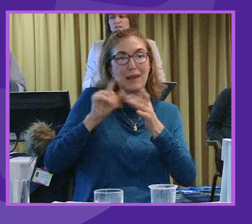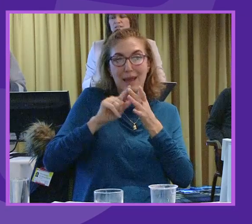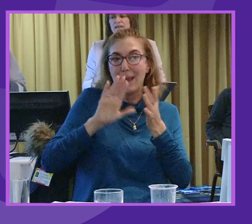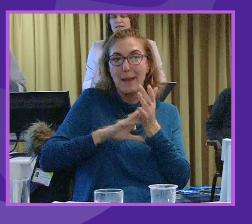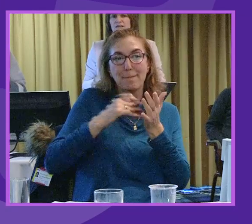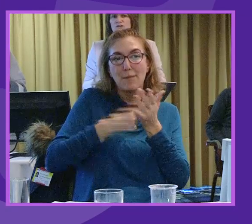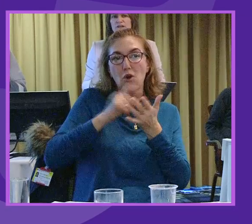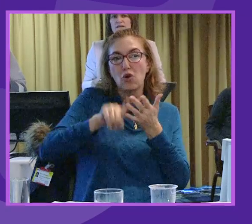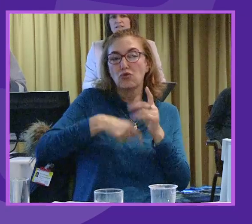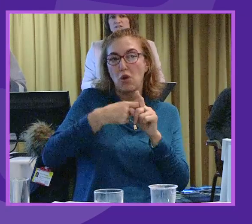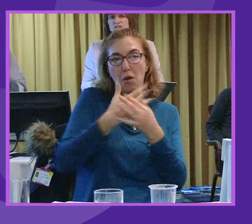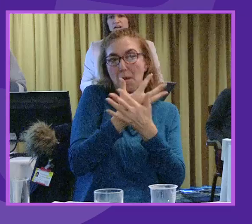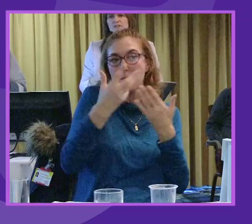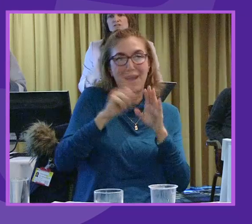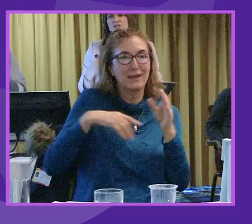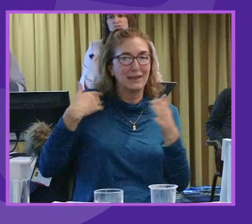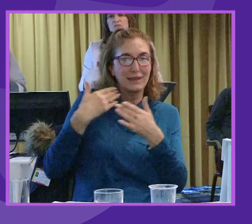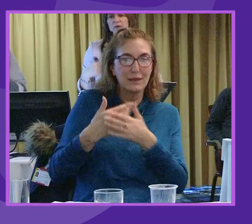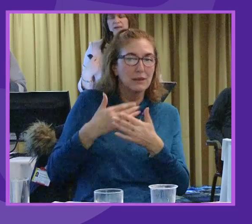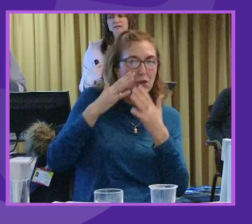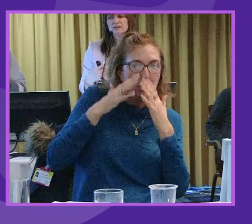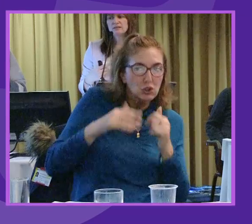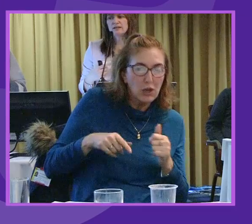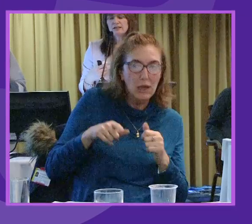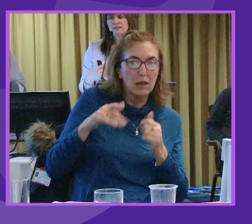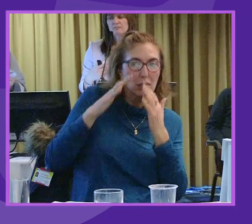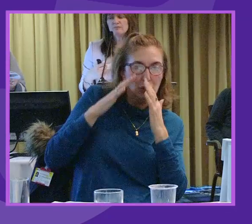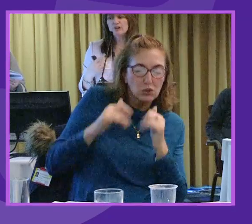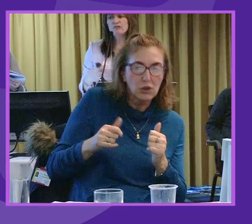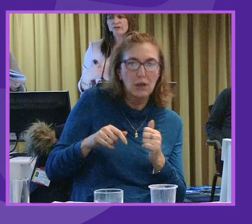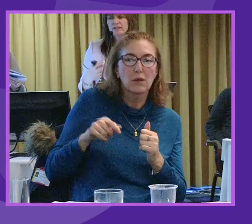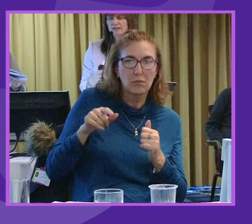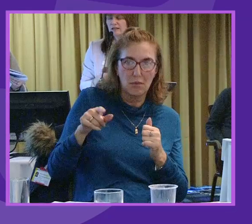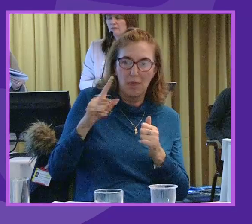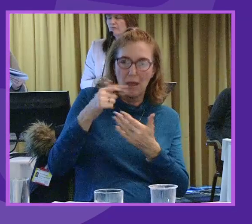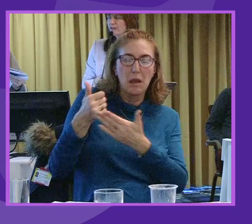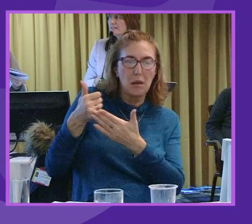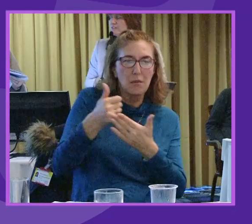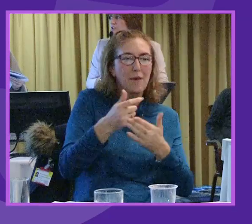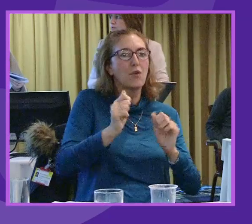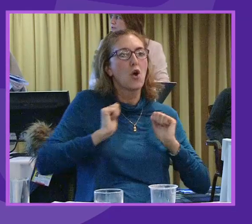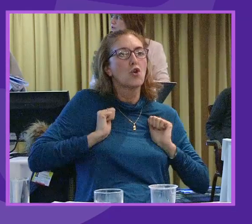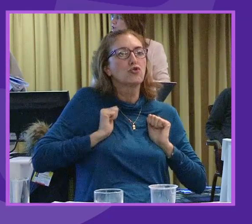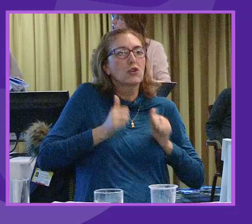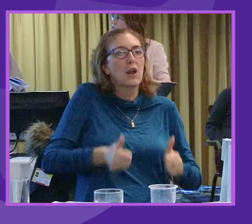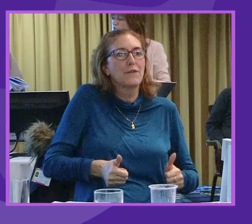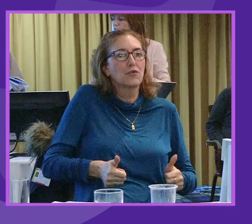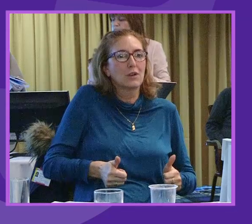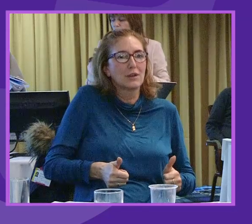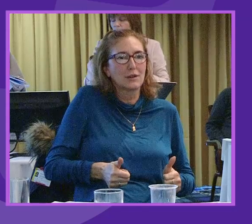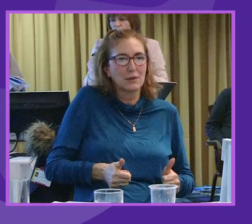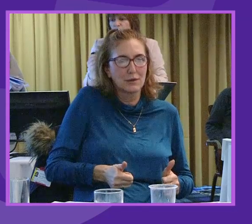a number of years now, really testing out 10 key organisational challenges that underpin